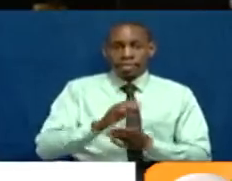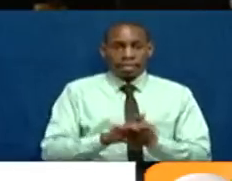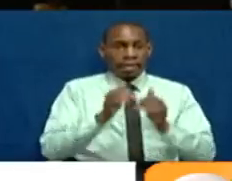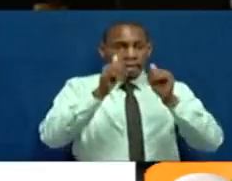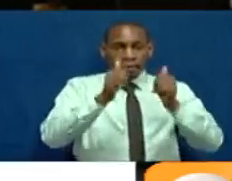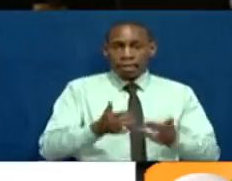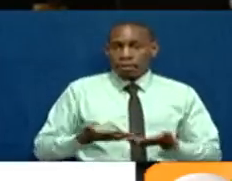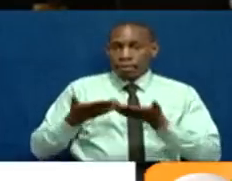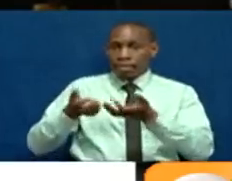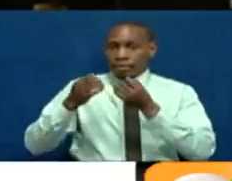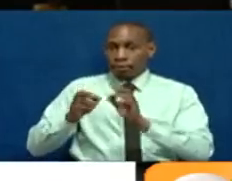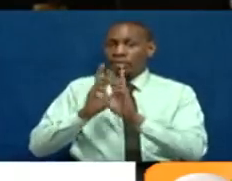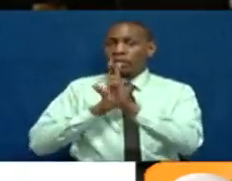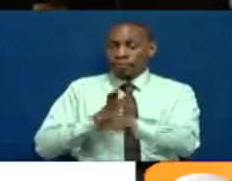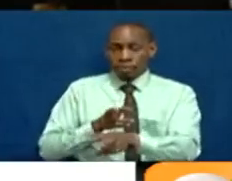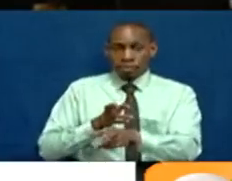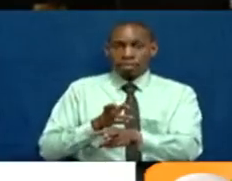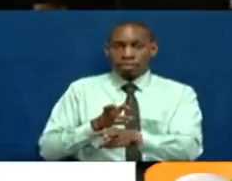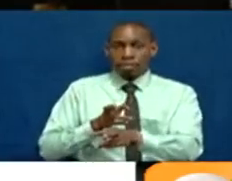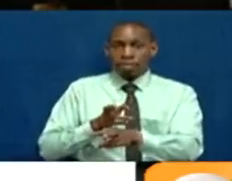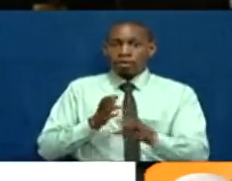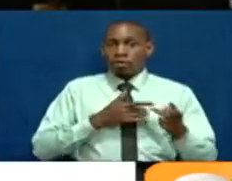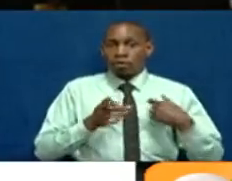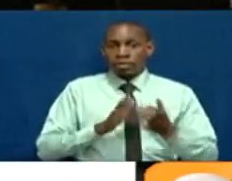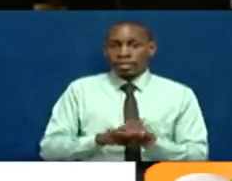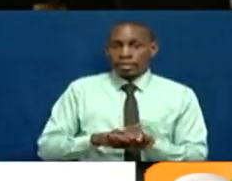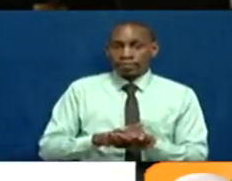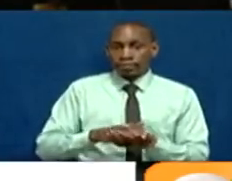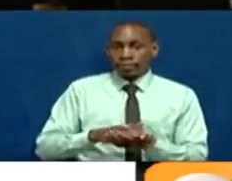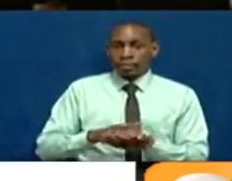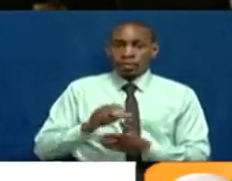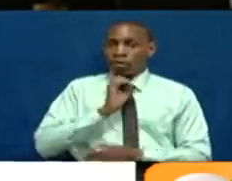to issue a formal statement on Wairia's lamentations.